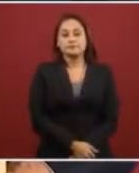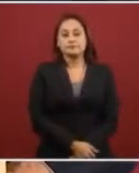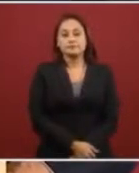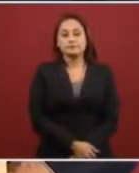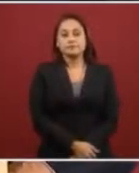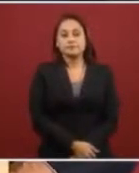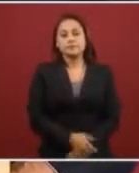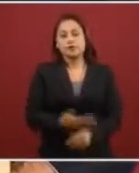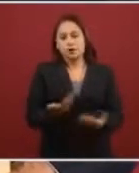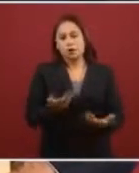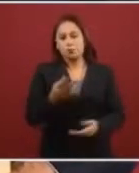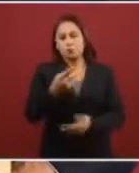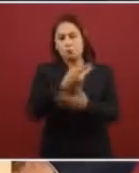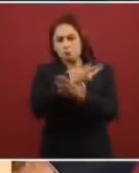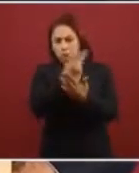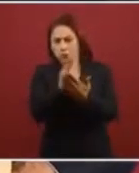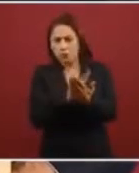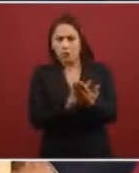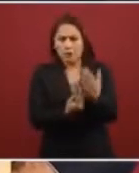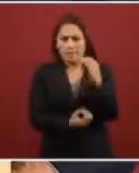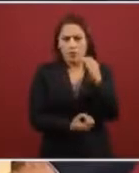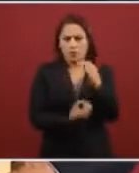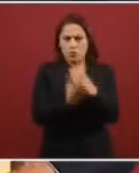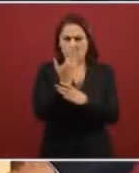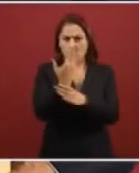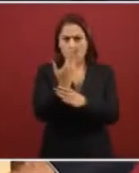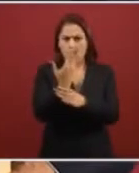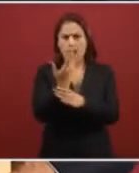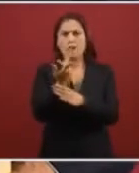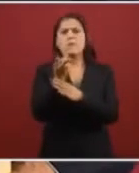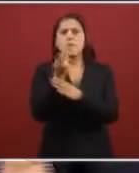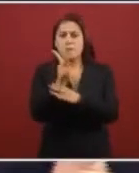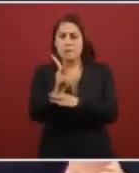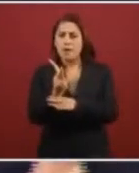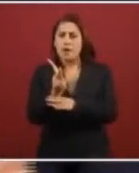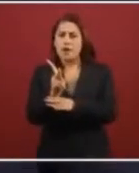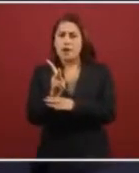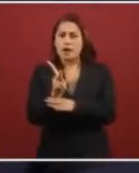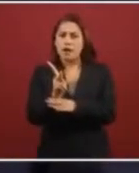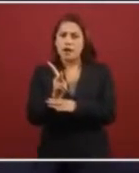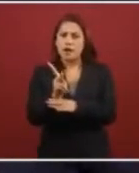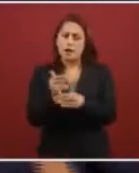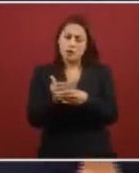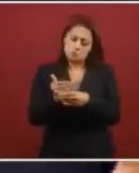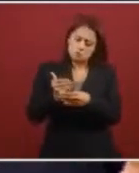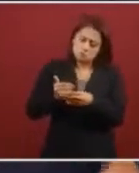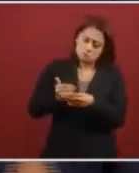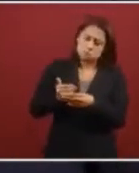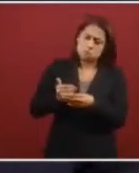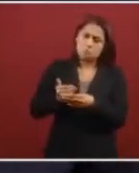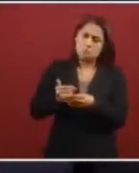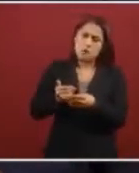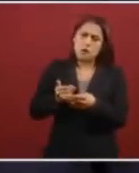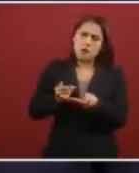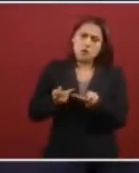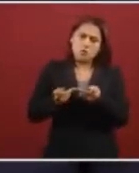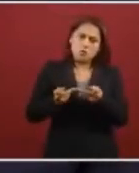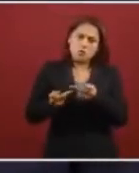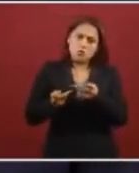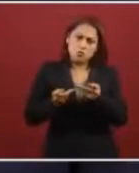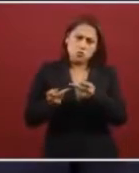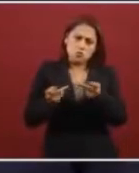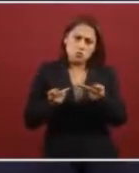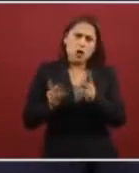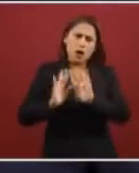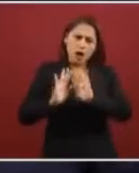nuevo. It's new. Aunque ya se venía llevando a cabo por el gobierno del estado desde hace muchos años.